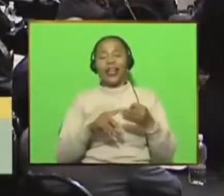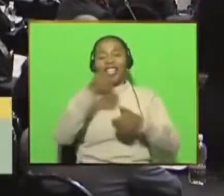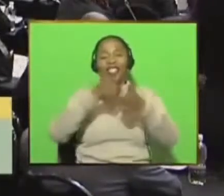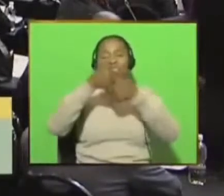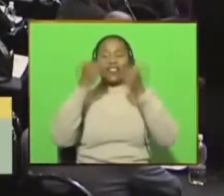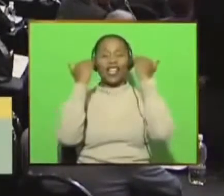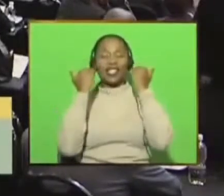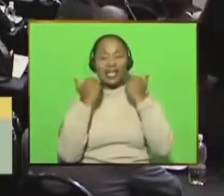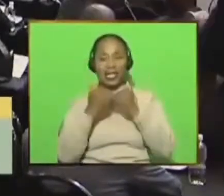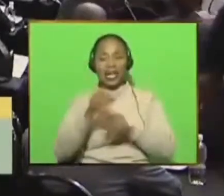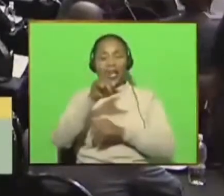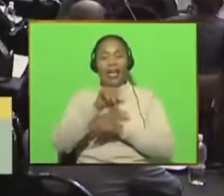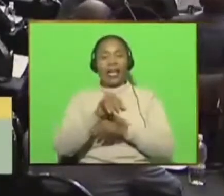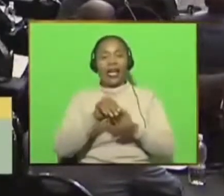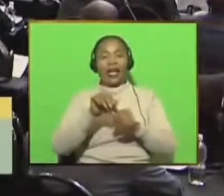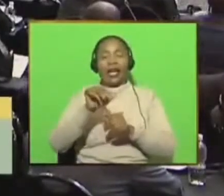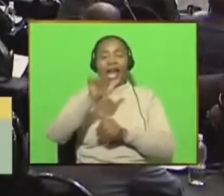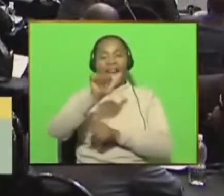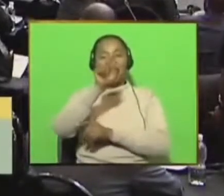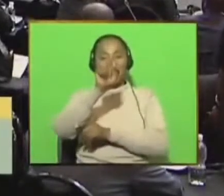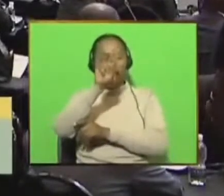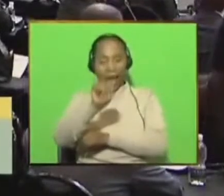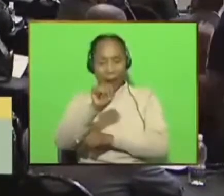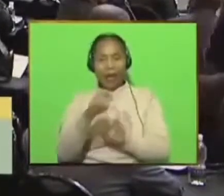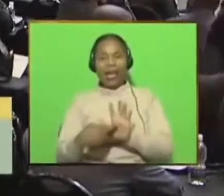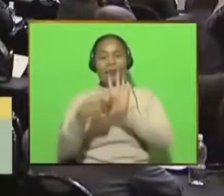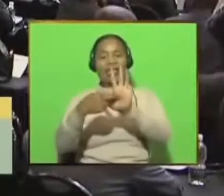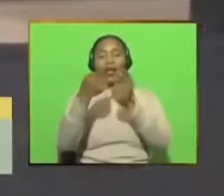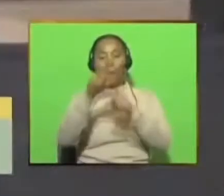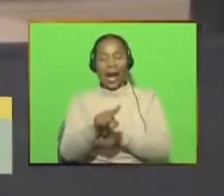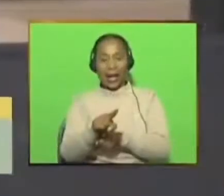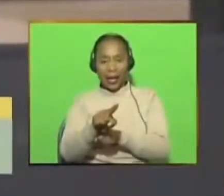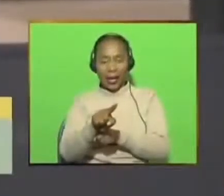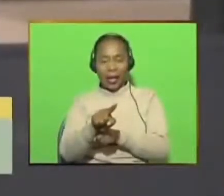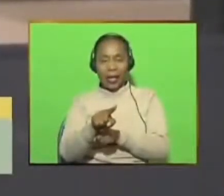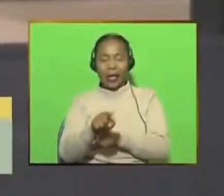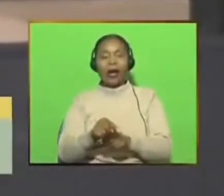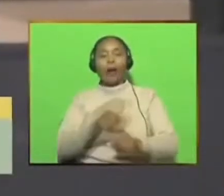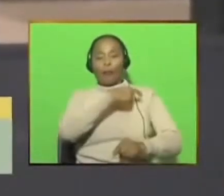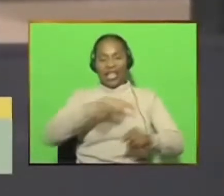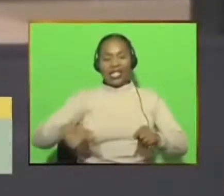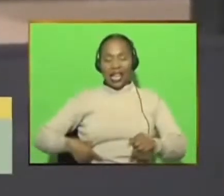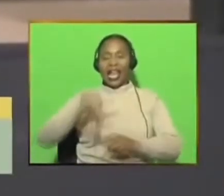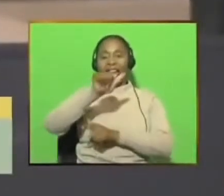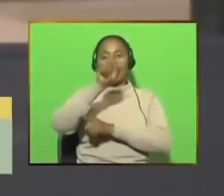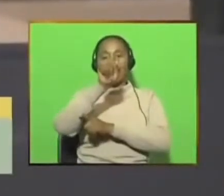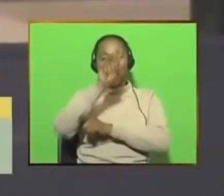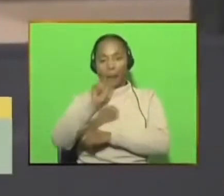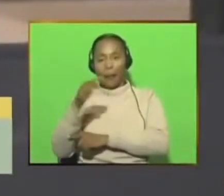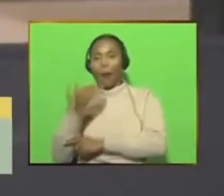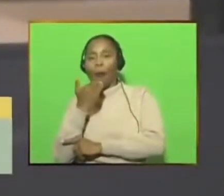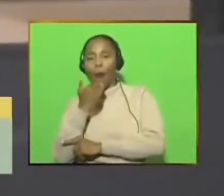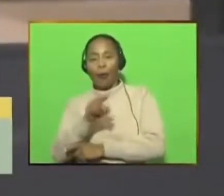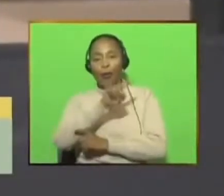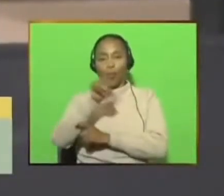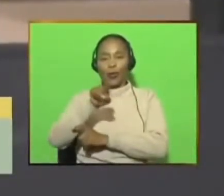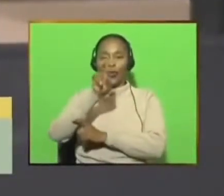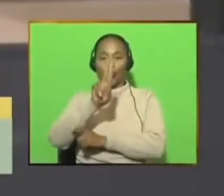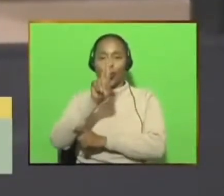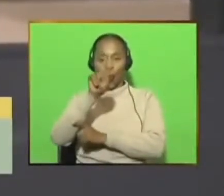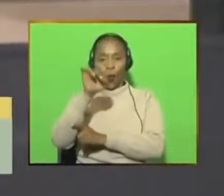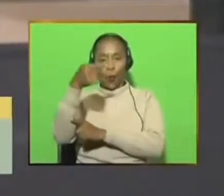The ANC will be represented by Honorable Pemi Majotina. Secretary, you will be taking the names. Thank you very